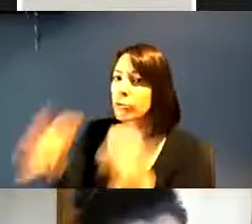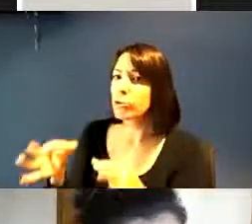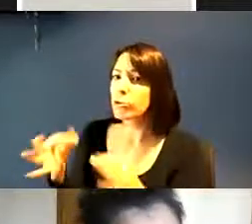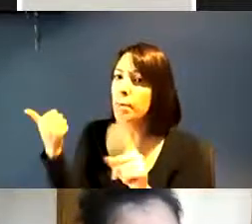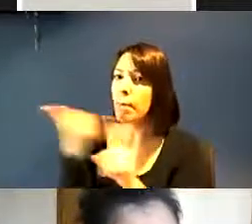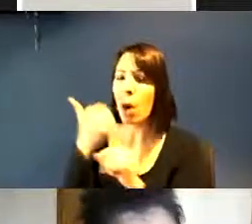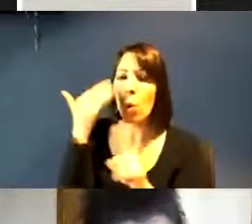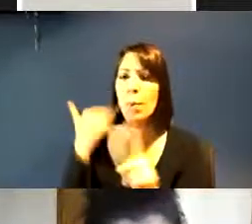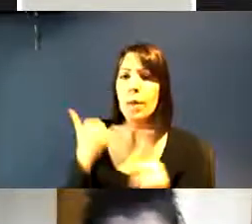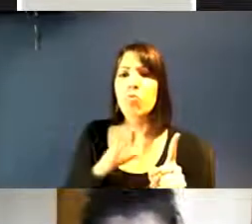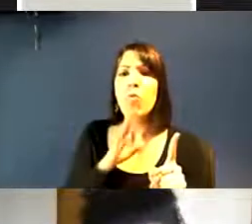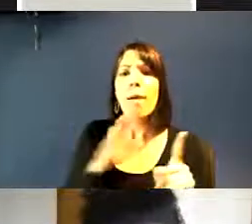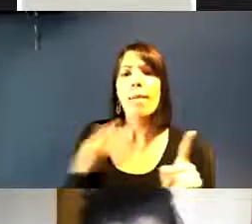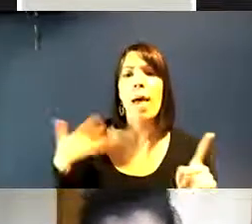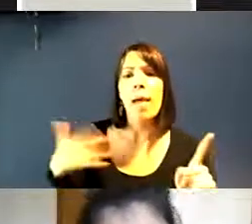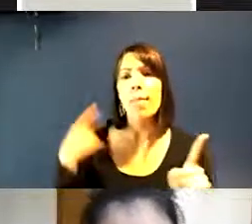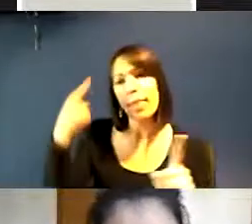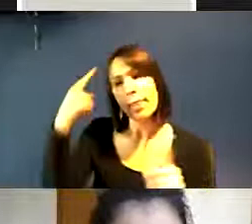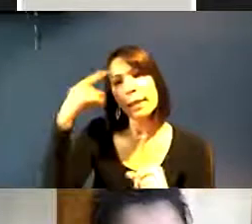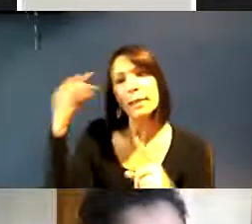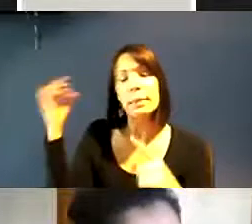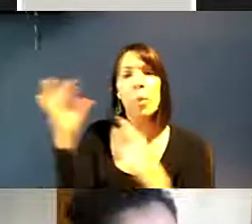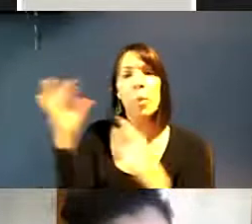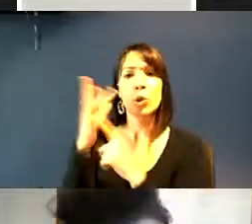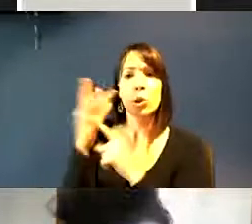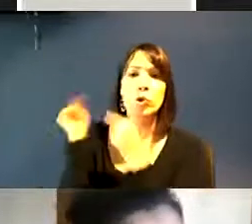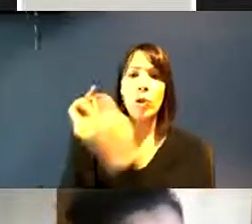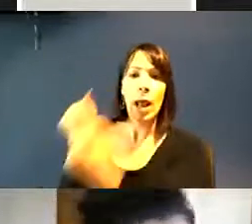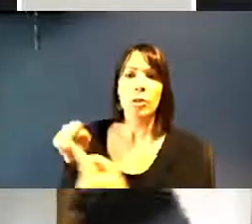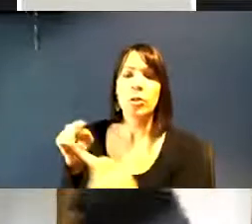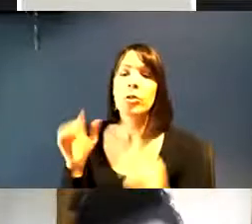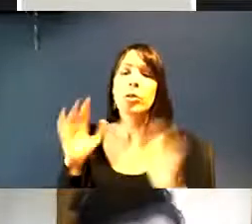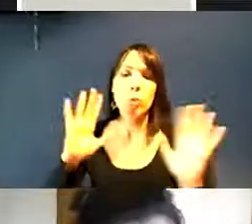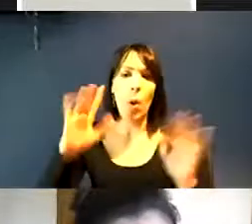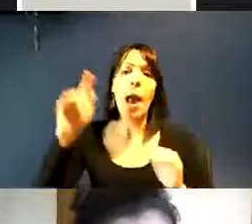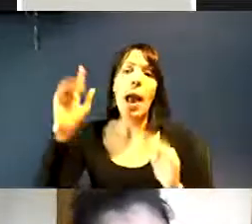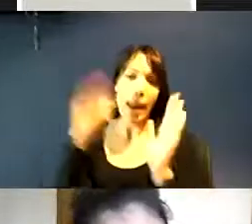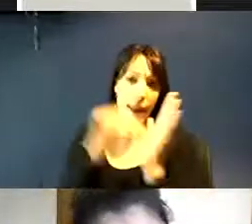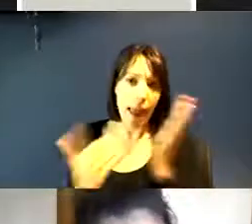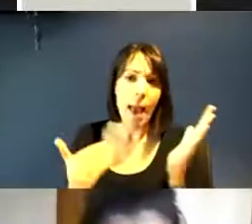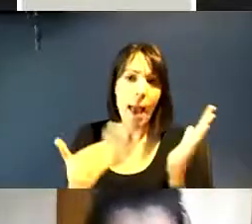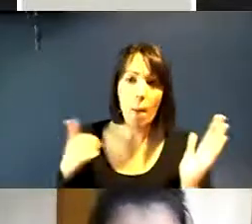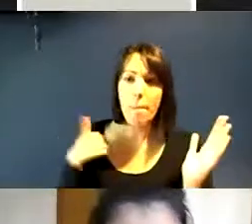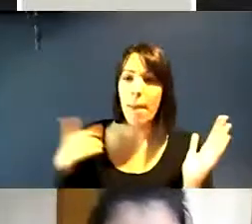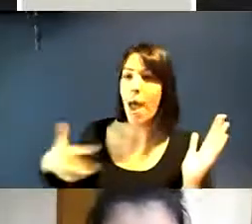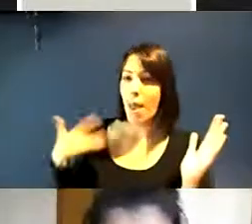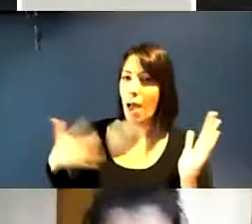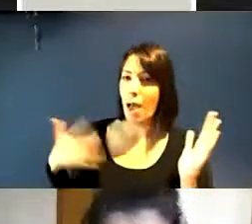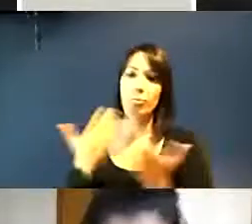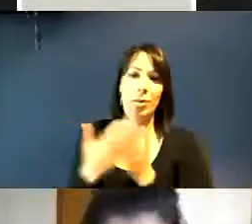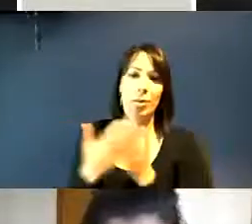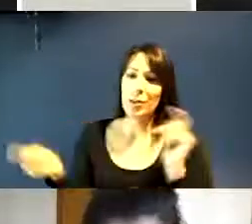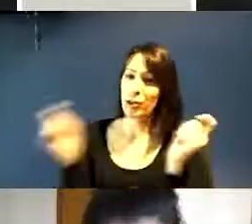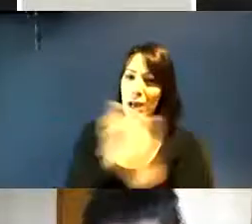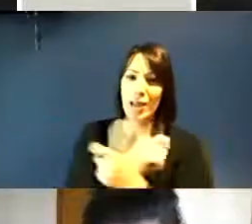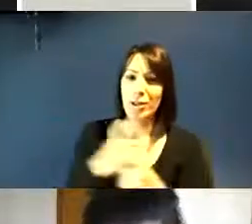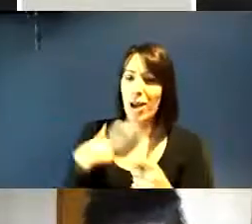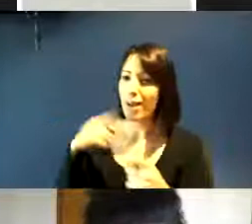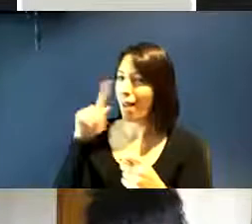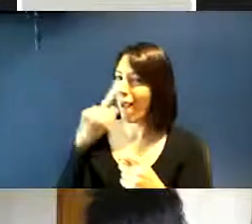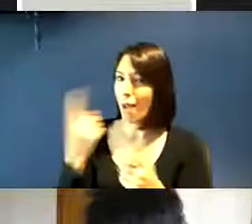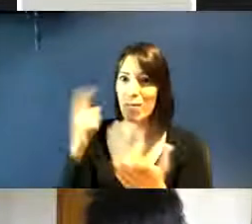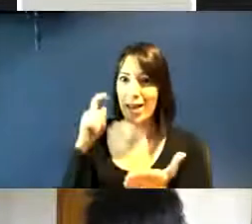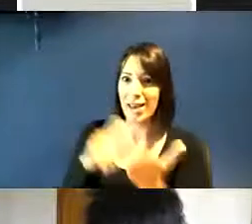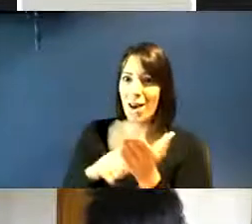to kind of challenge those spaces. Now I live in a world that is much changed. I barely recognize the me of